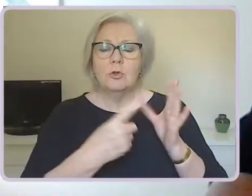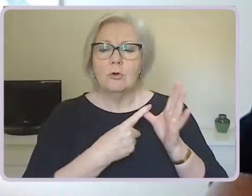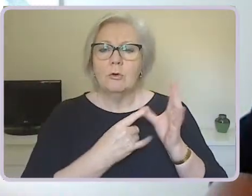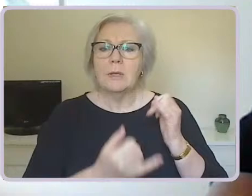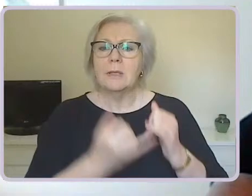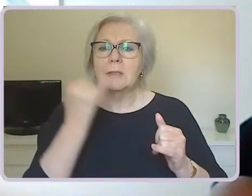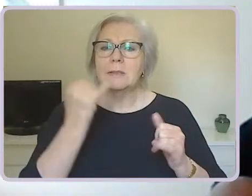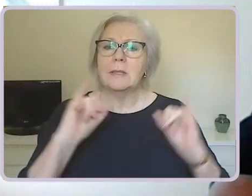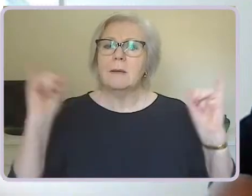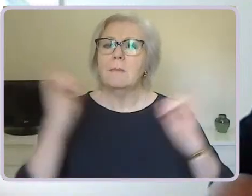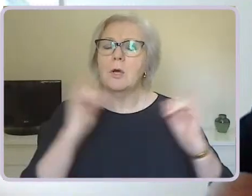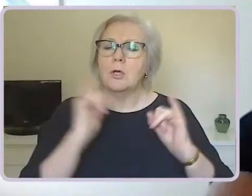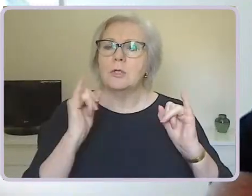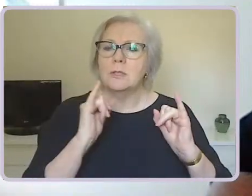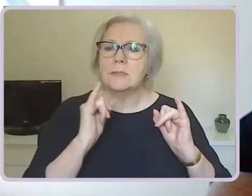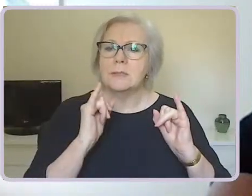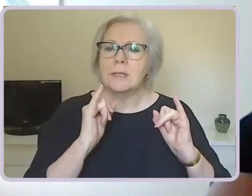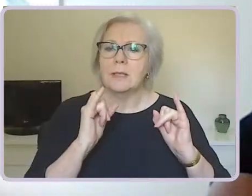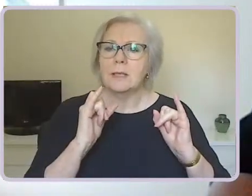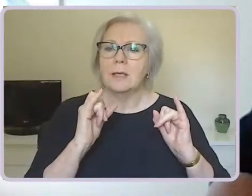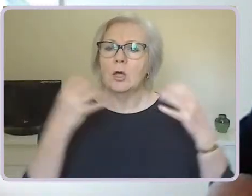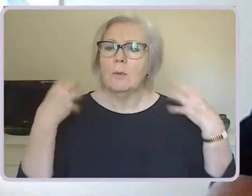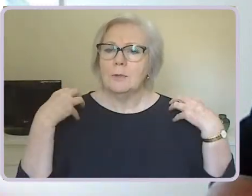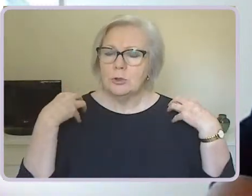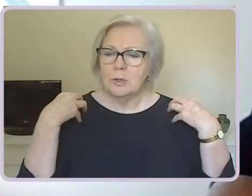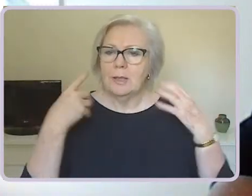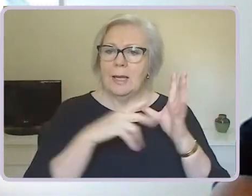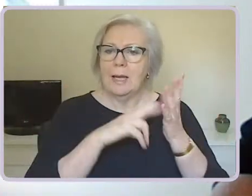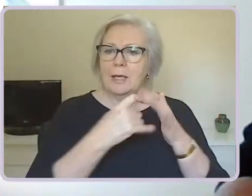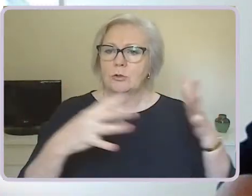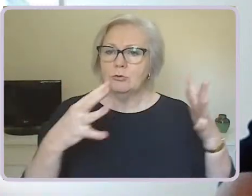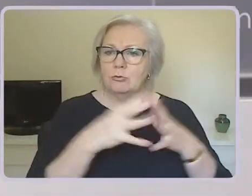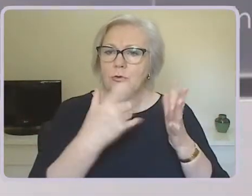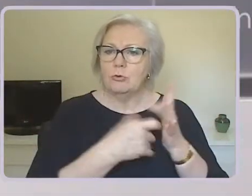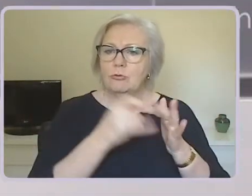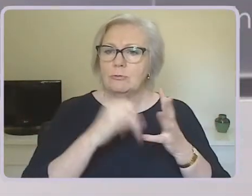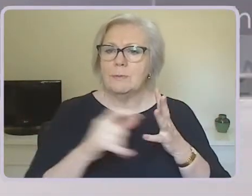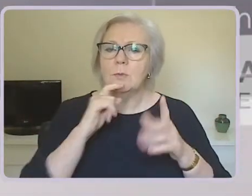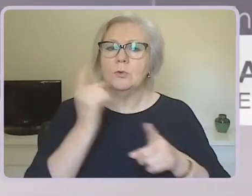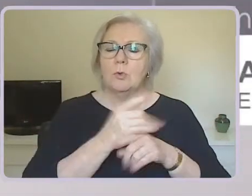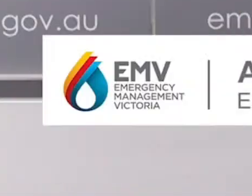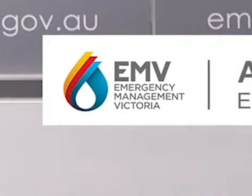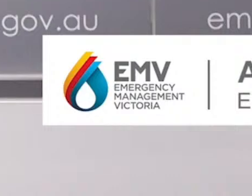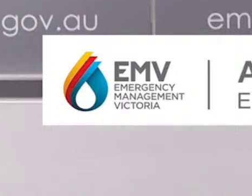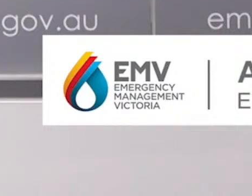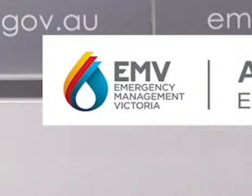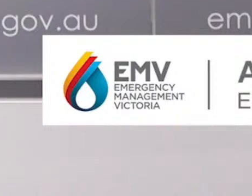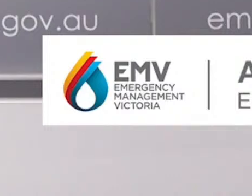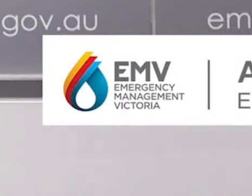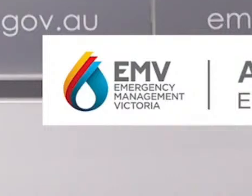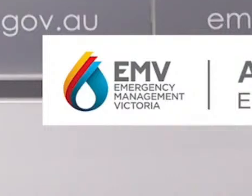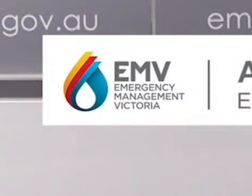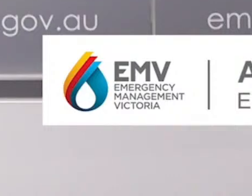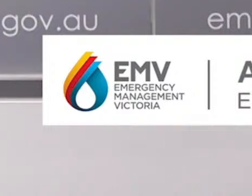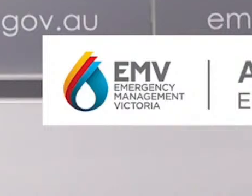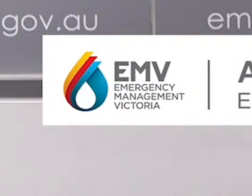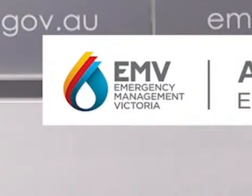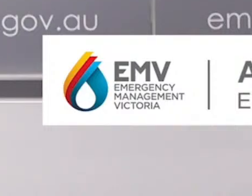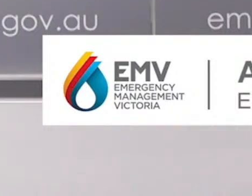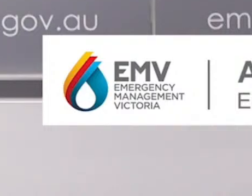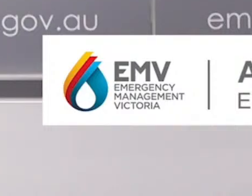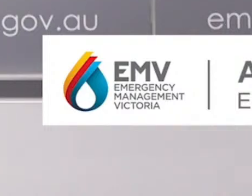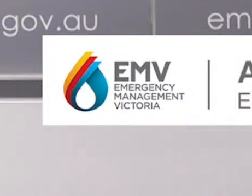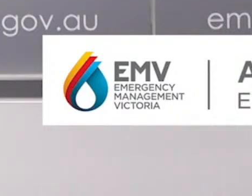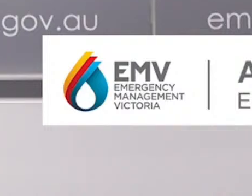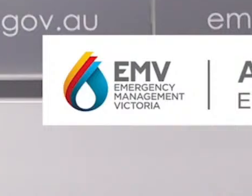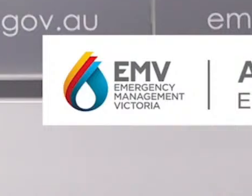Commissioner, Andrew Crisp, who will speak to the importance of the discussion today. Hi, Andrew Crisp, Emergency Management Commissioner. Thanks very